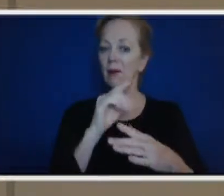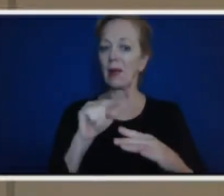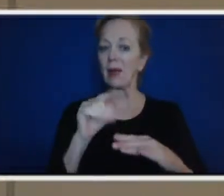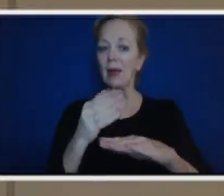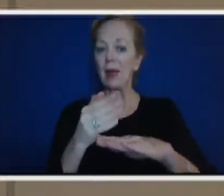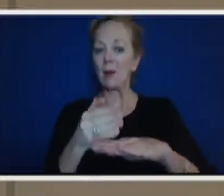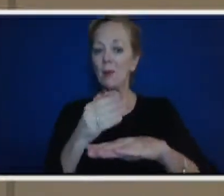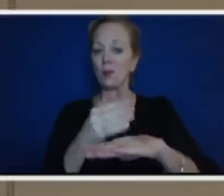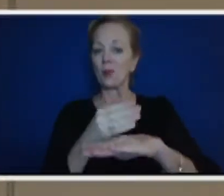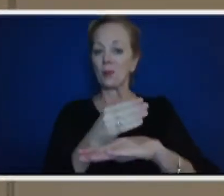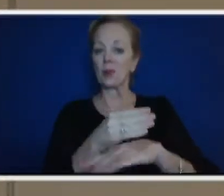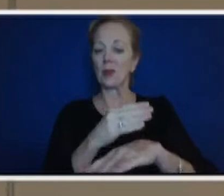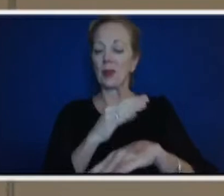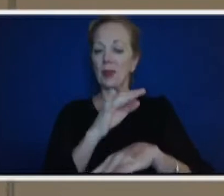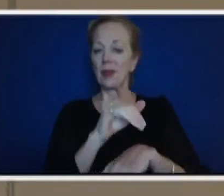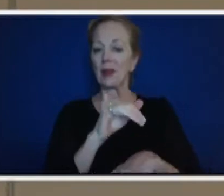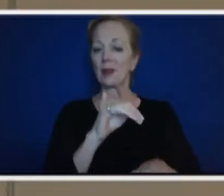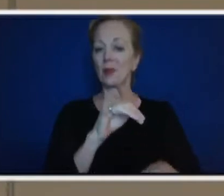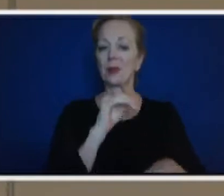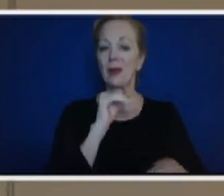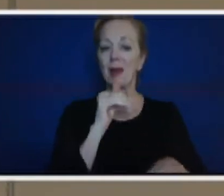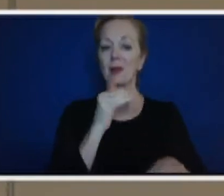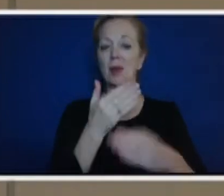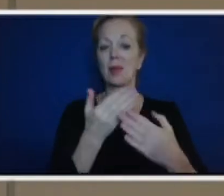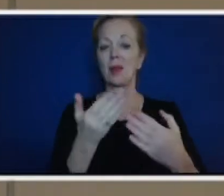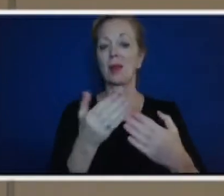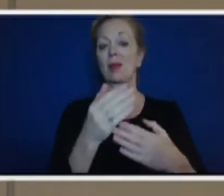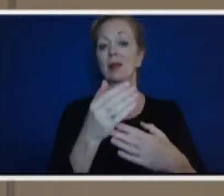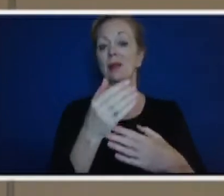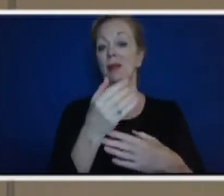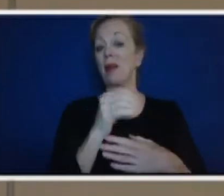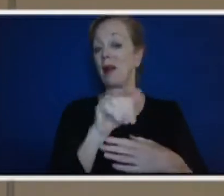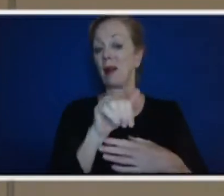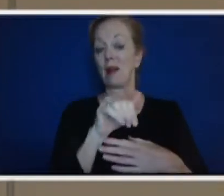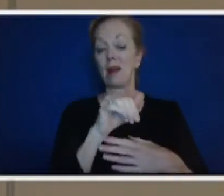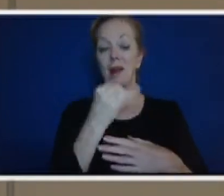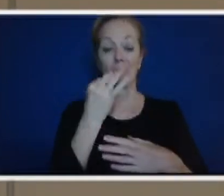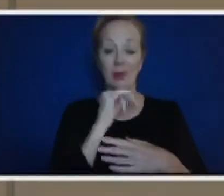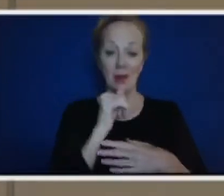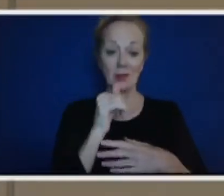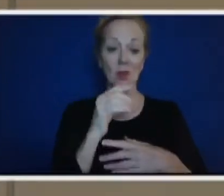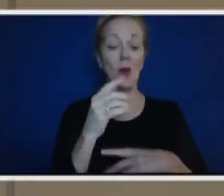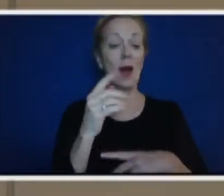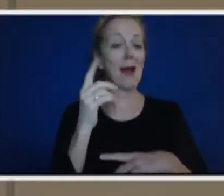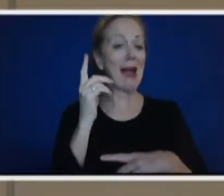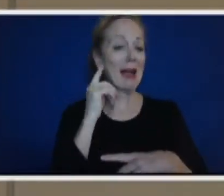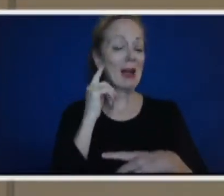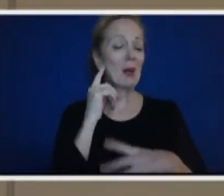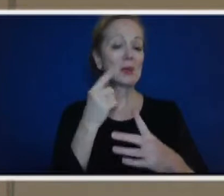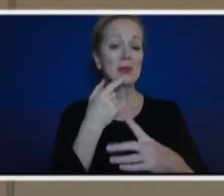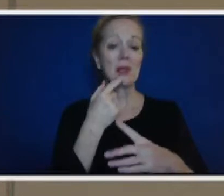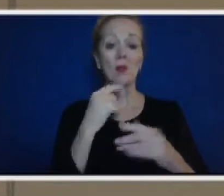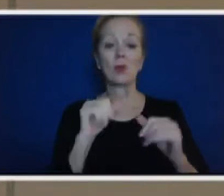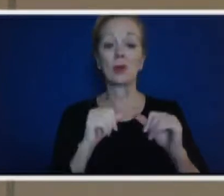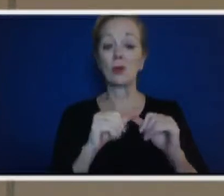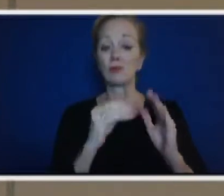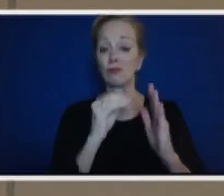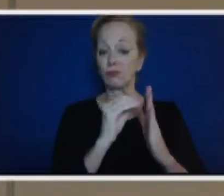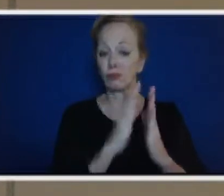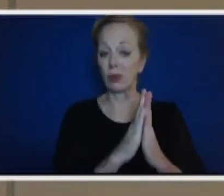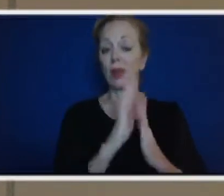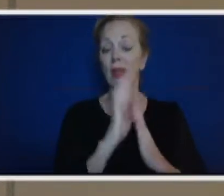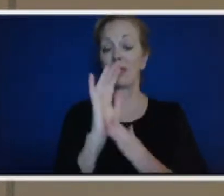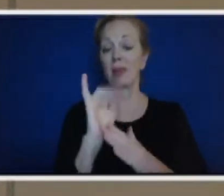improvements that would not have been there otherwise. So I hear what you're saying. You just want to go on record to say that That's